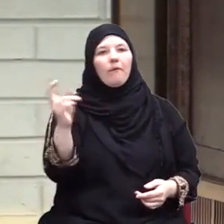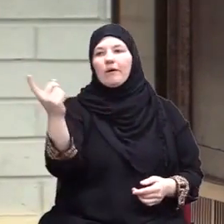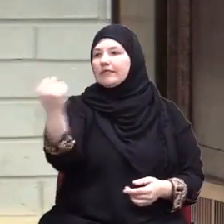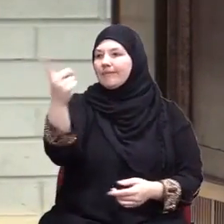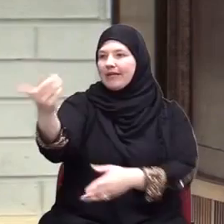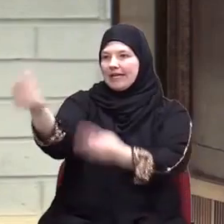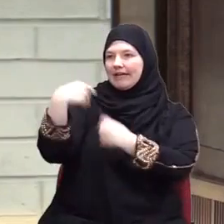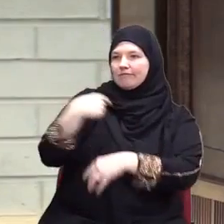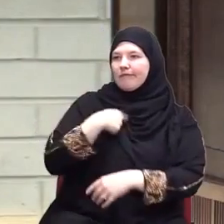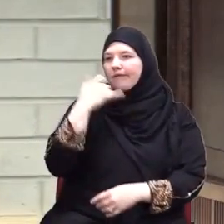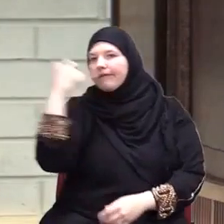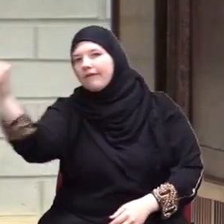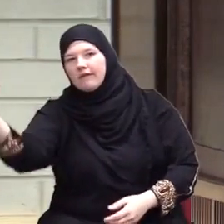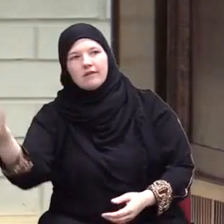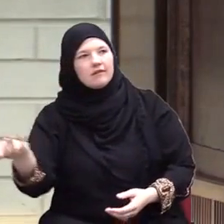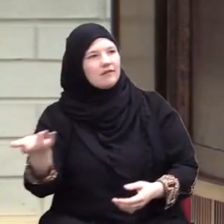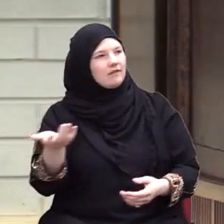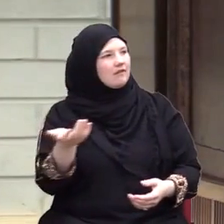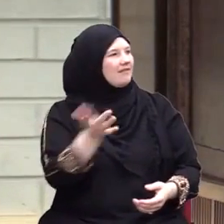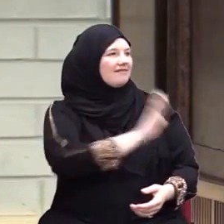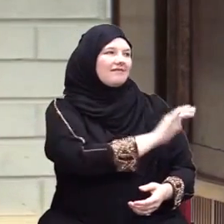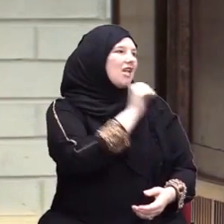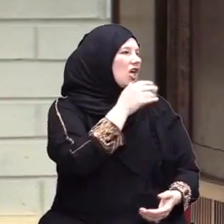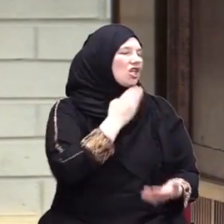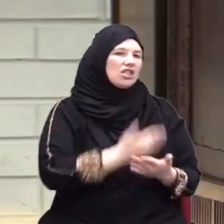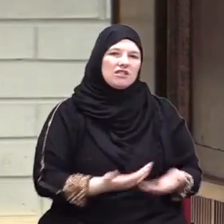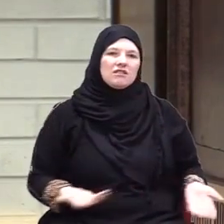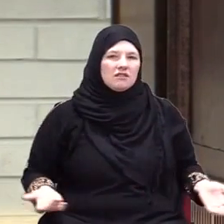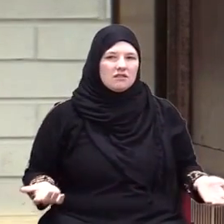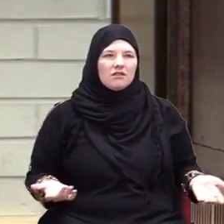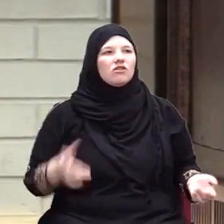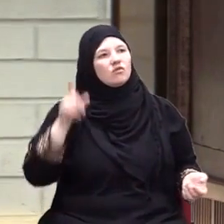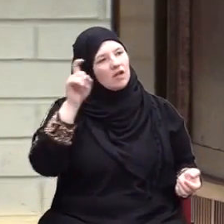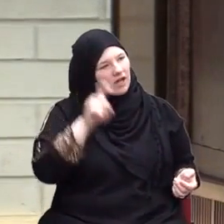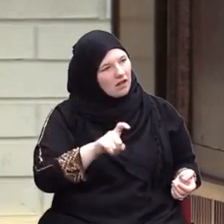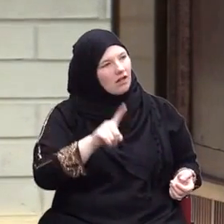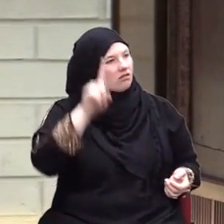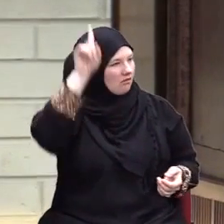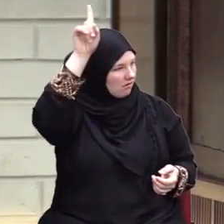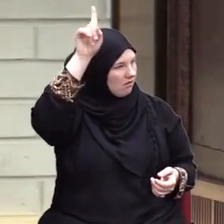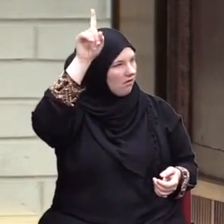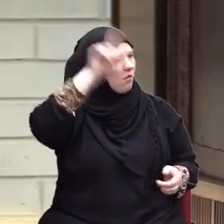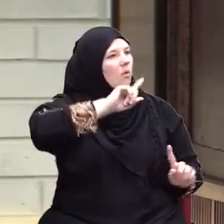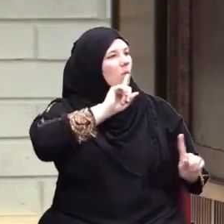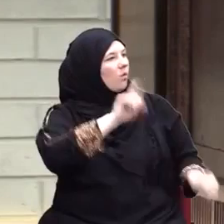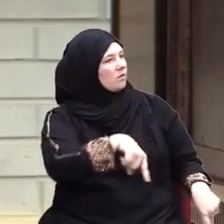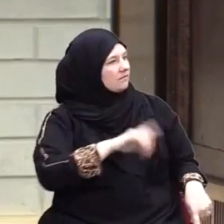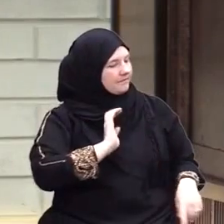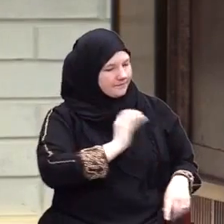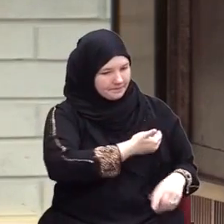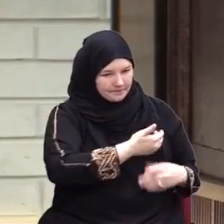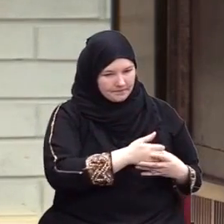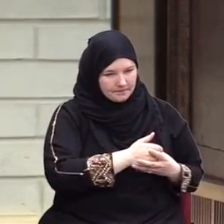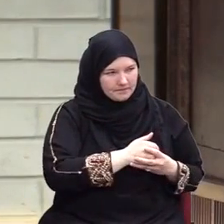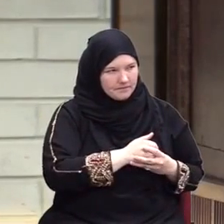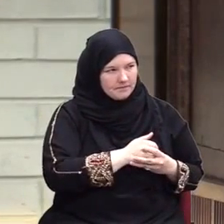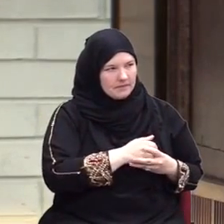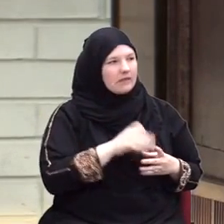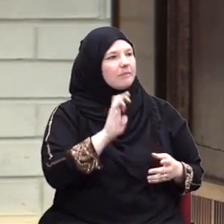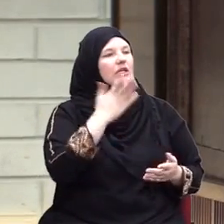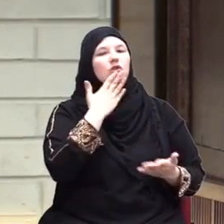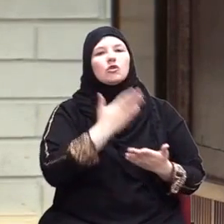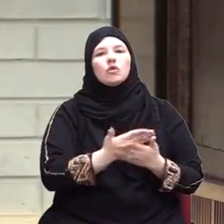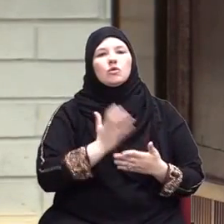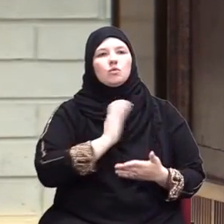from them. This is not good. Allah ordered us to be good